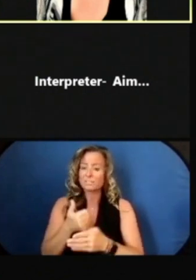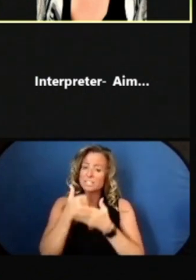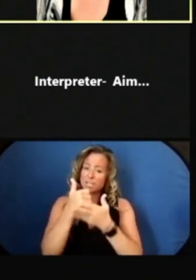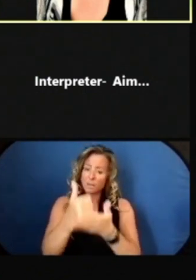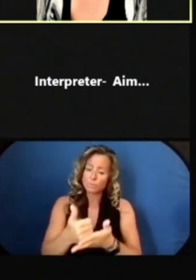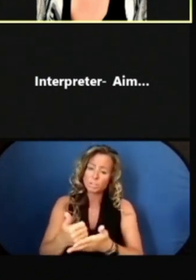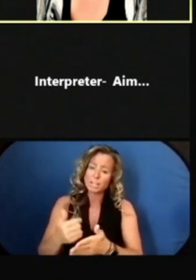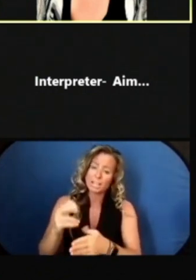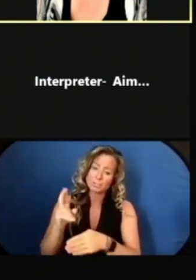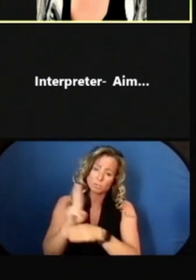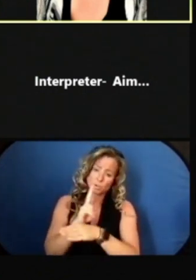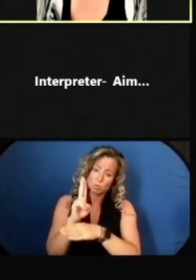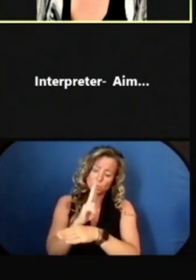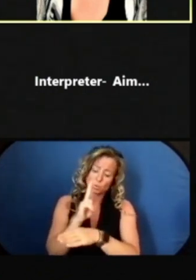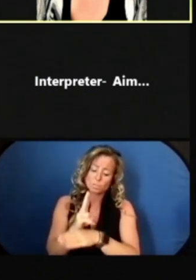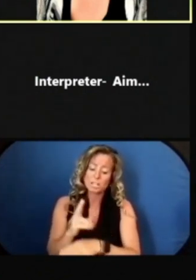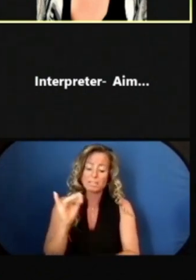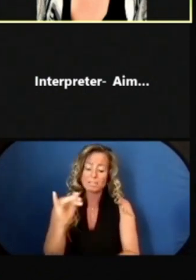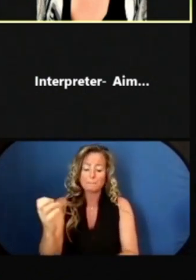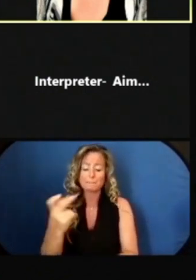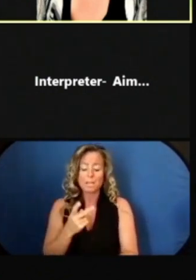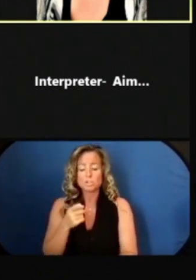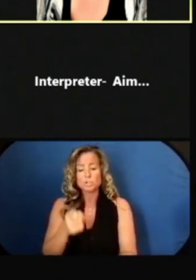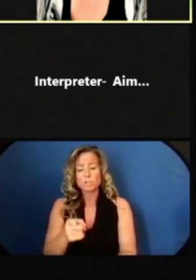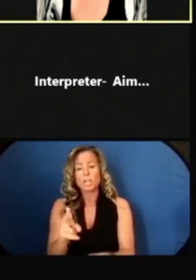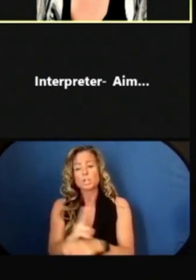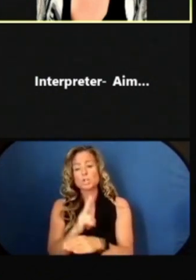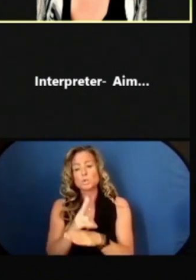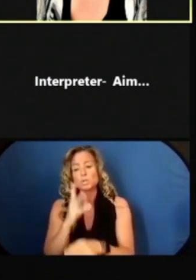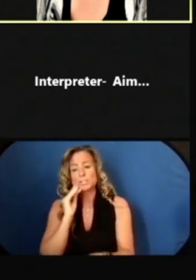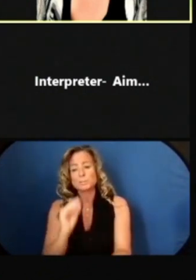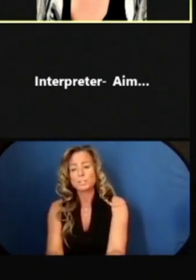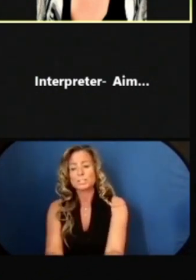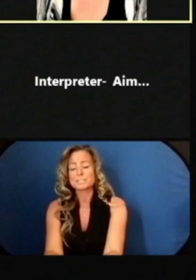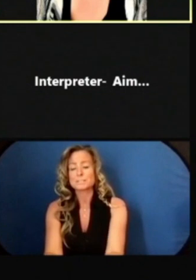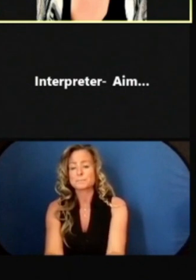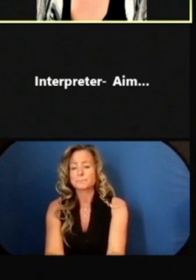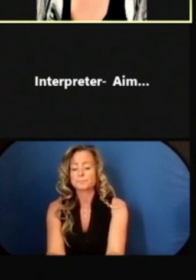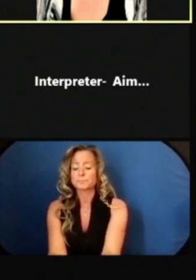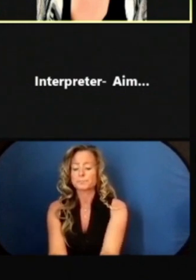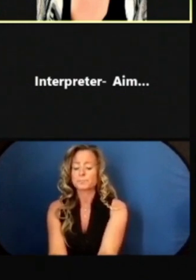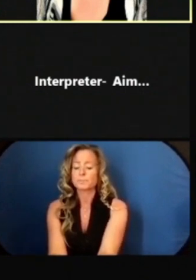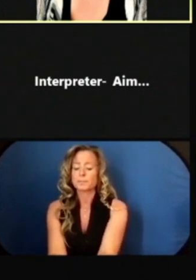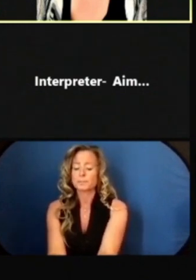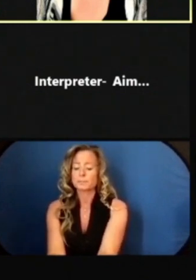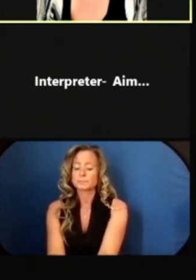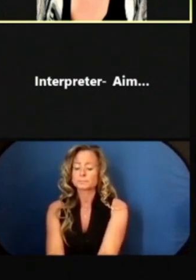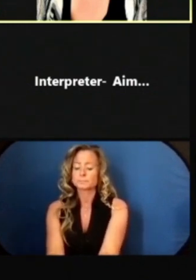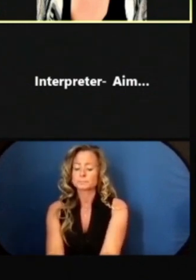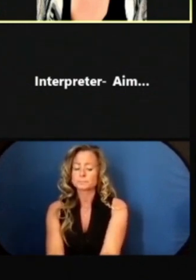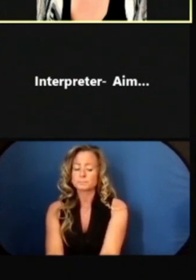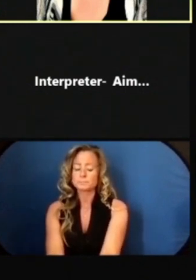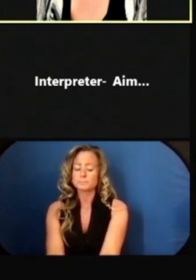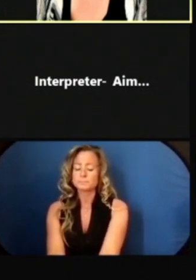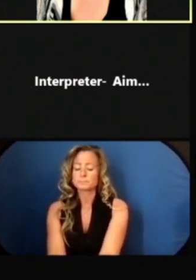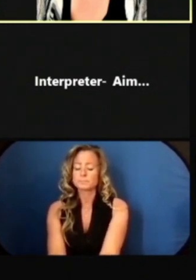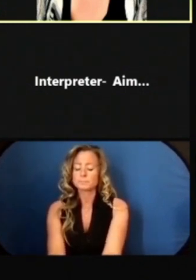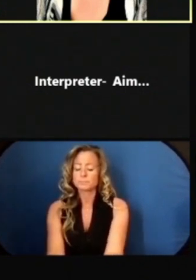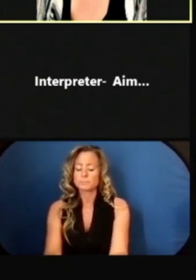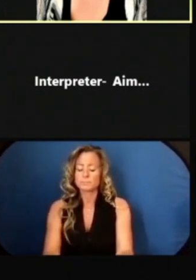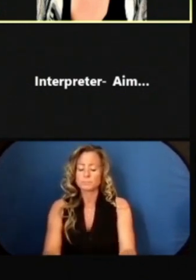and usable. And this comes back to that user experience. You can ask your learners